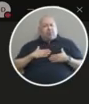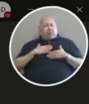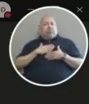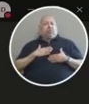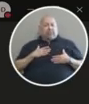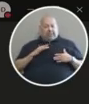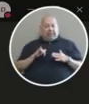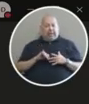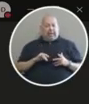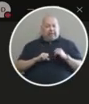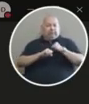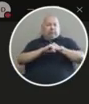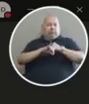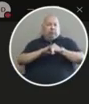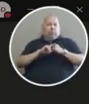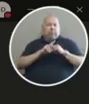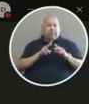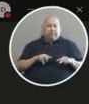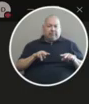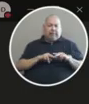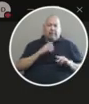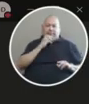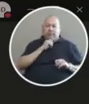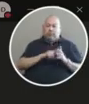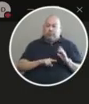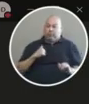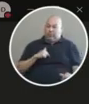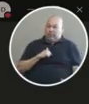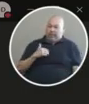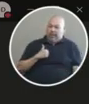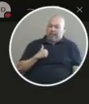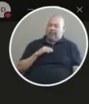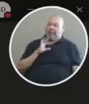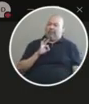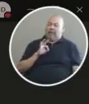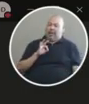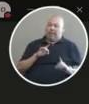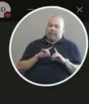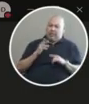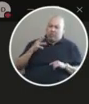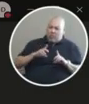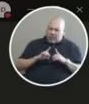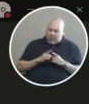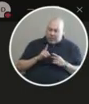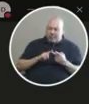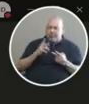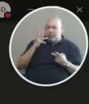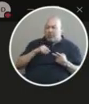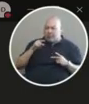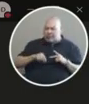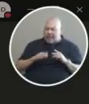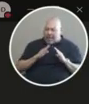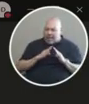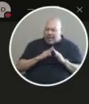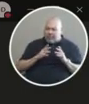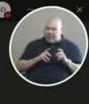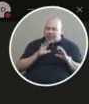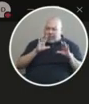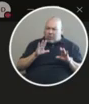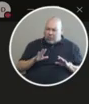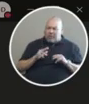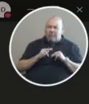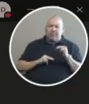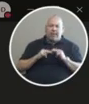appreciate and promote and value what we have, which are 9 historic districts and a beautiful downtown that has some